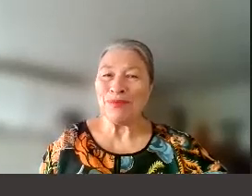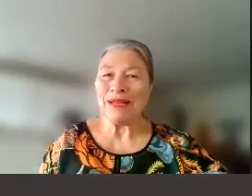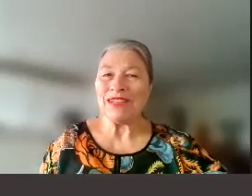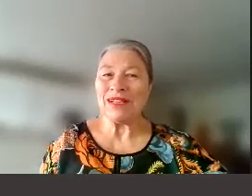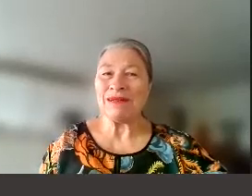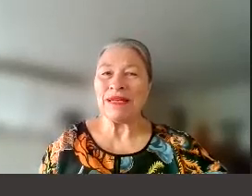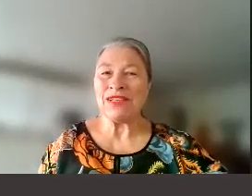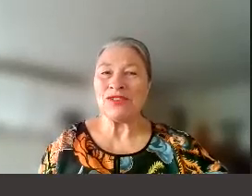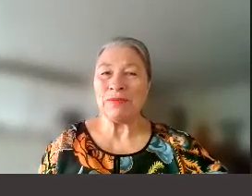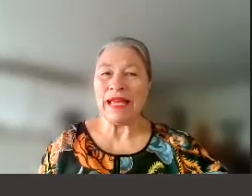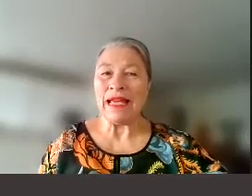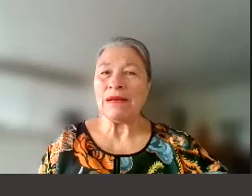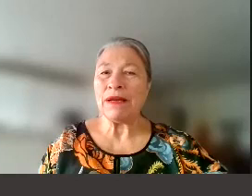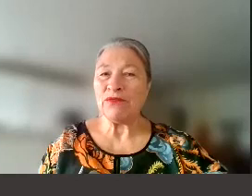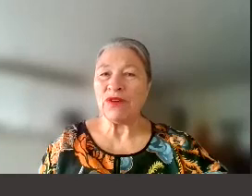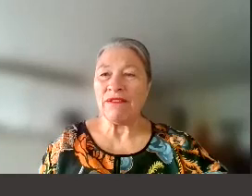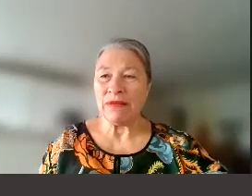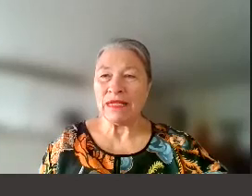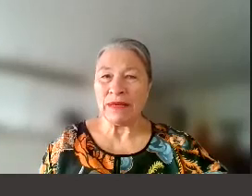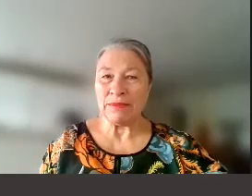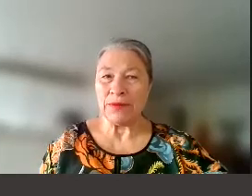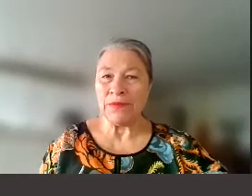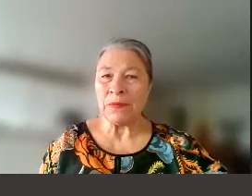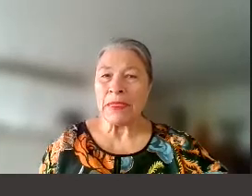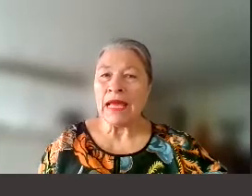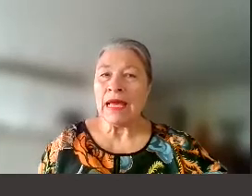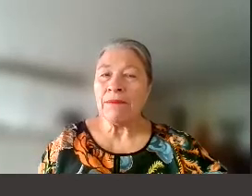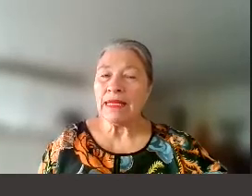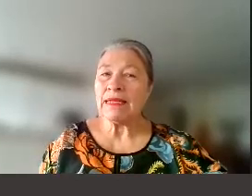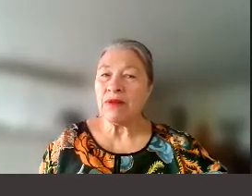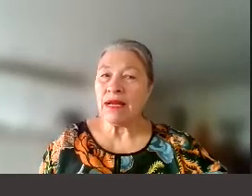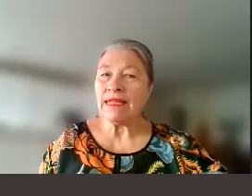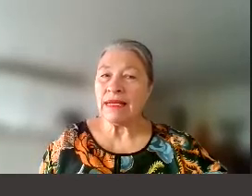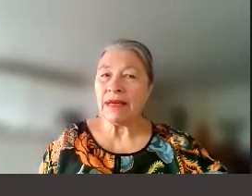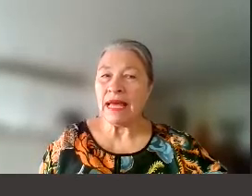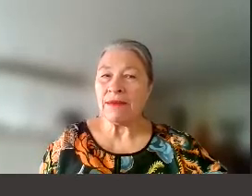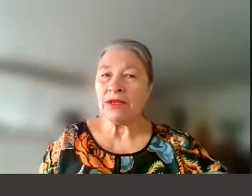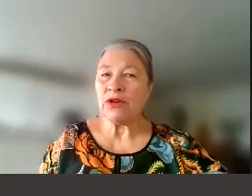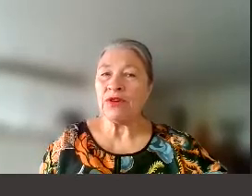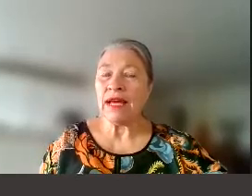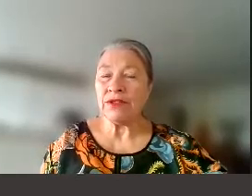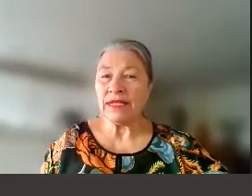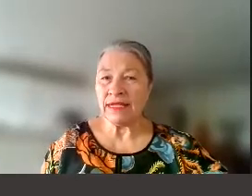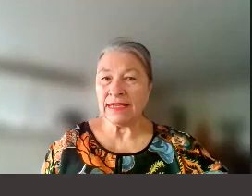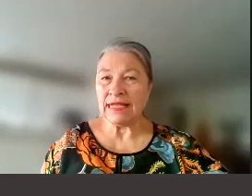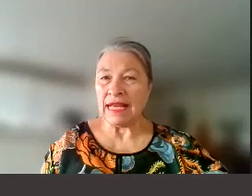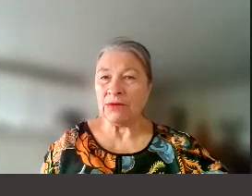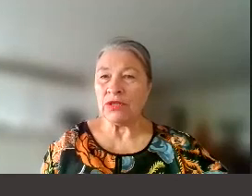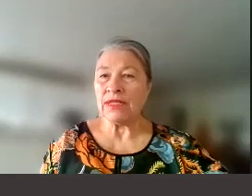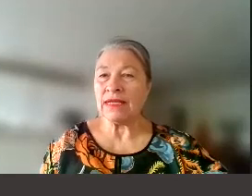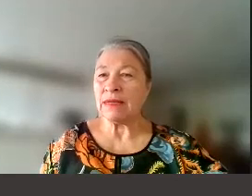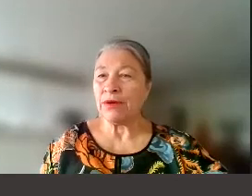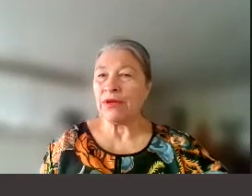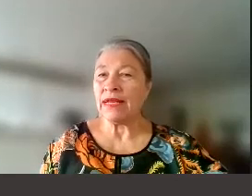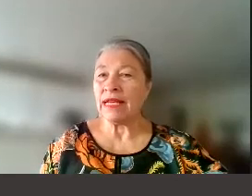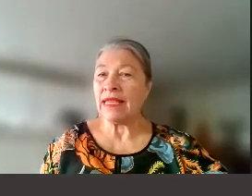small population compared to Japan, about 5 million people. But surprisingly, perhaps, over 160